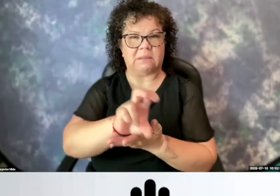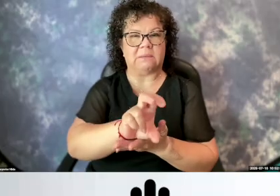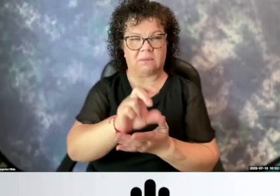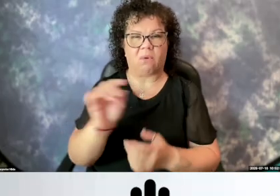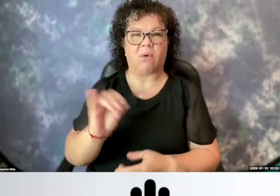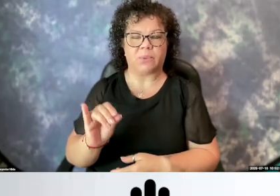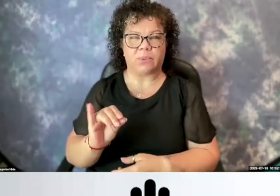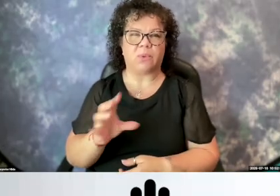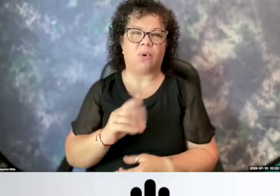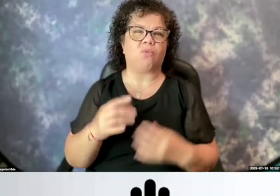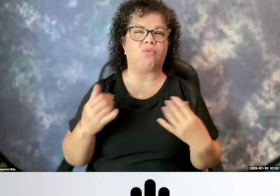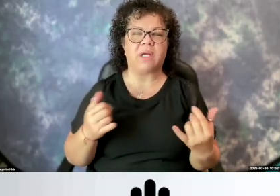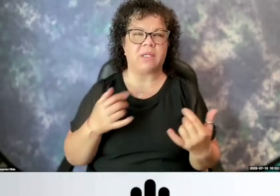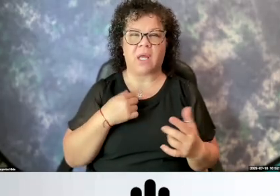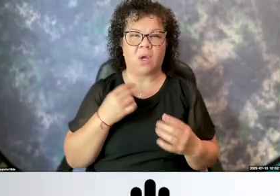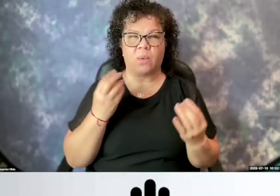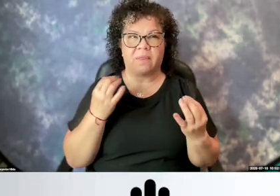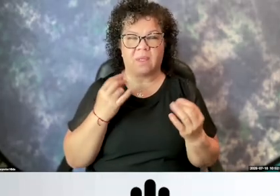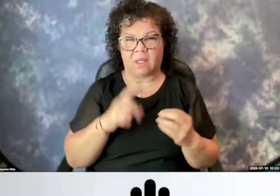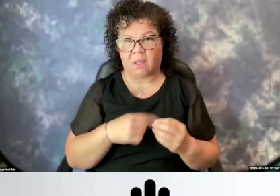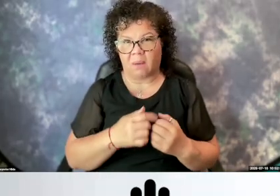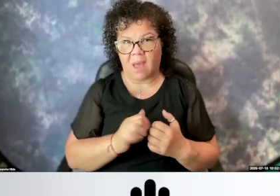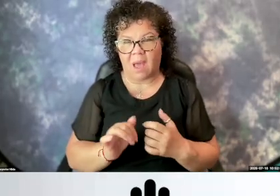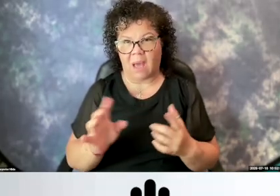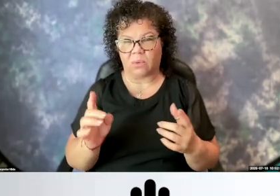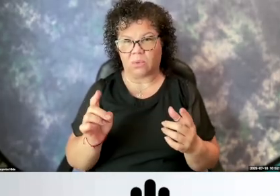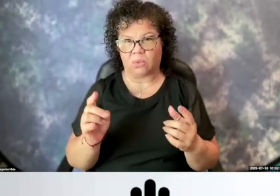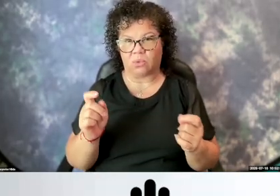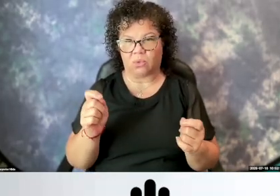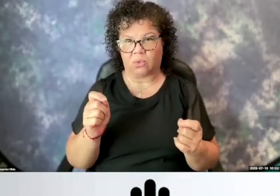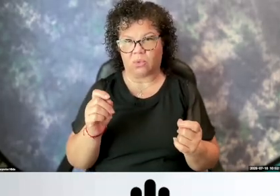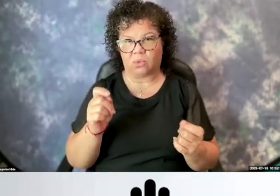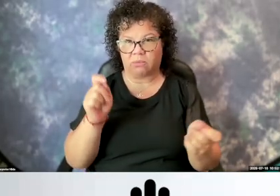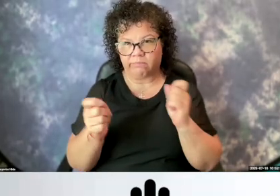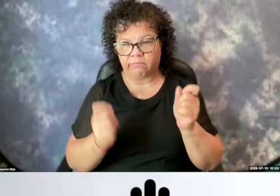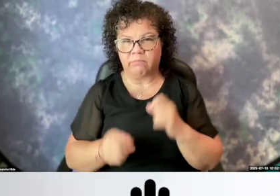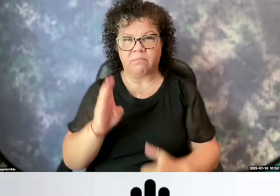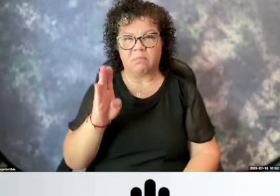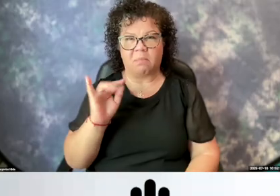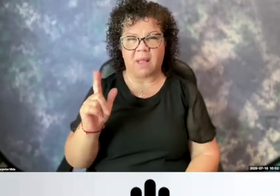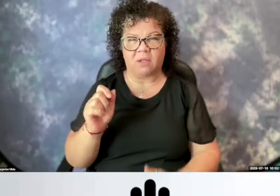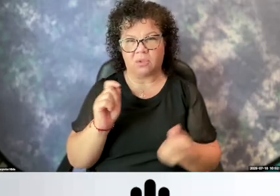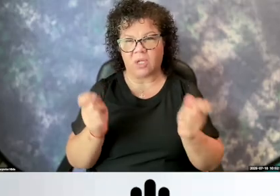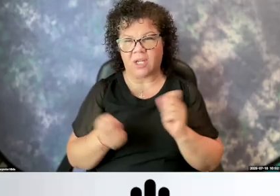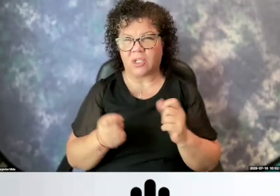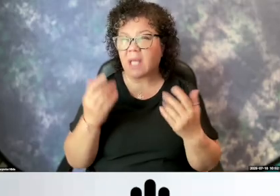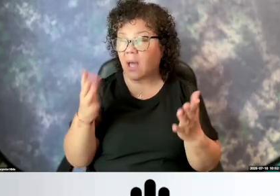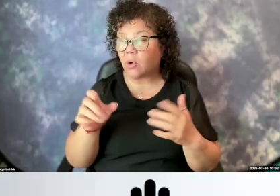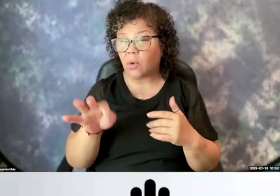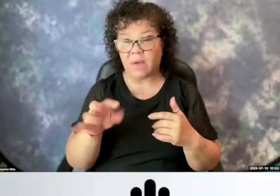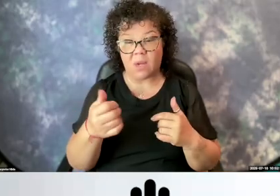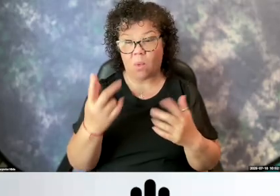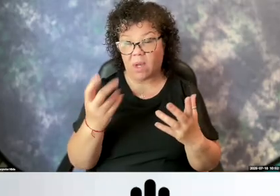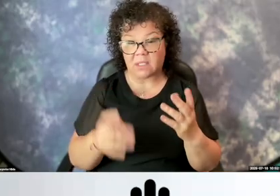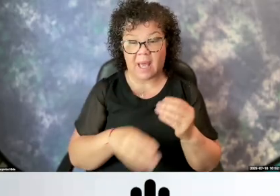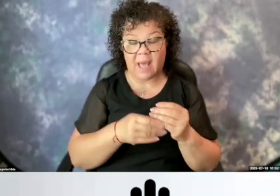respond to those bill changes, but let me see if anyone else wants to add anything, but that's kind of where we're at, I think.